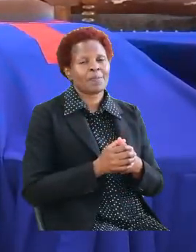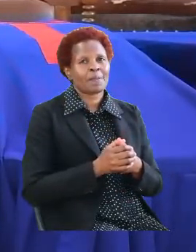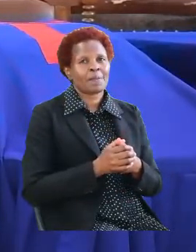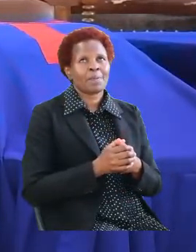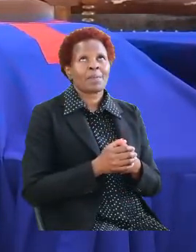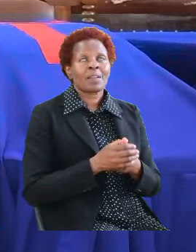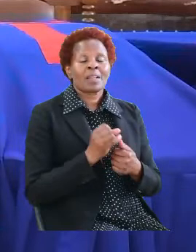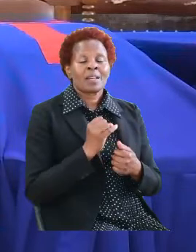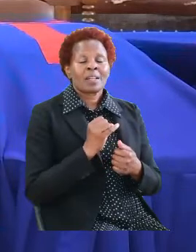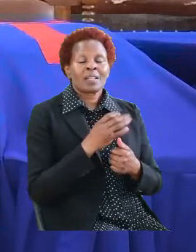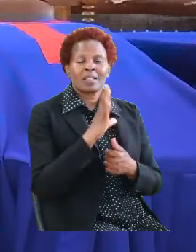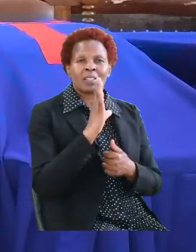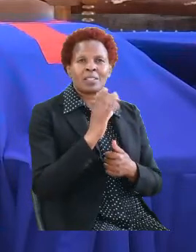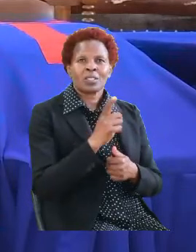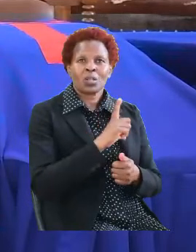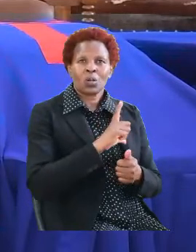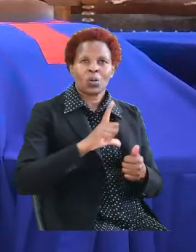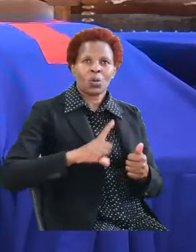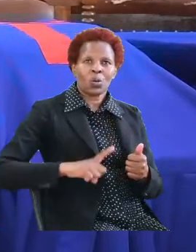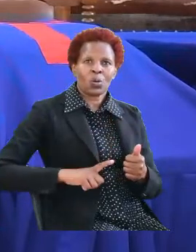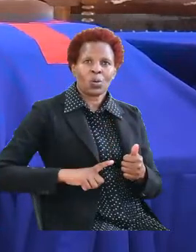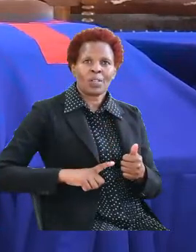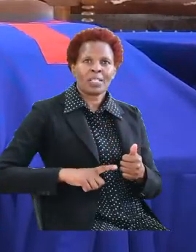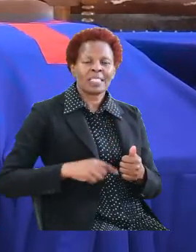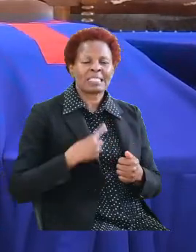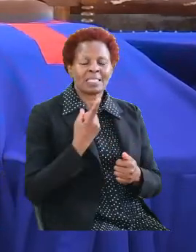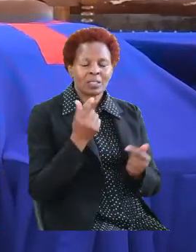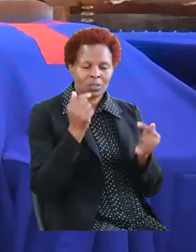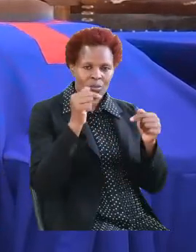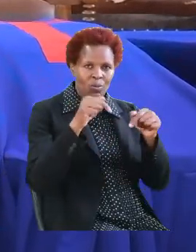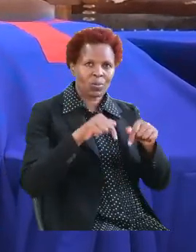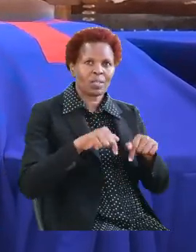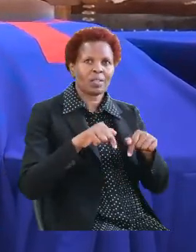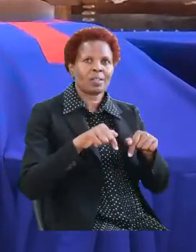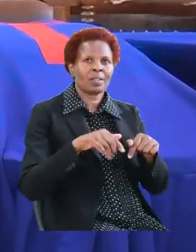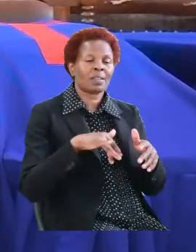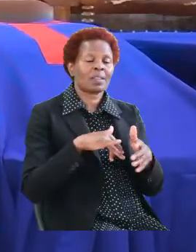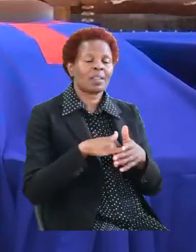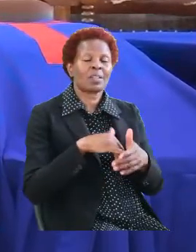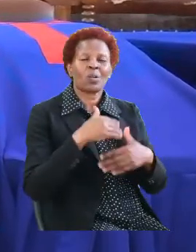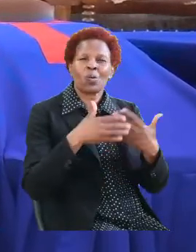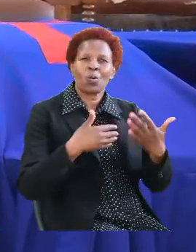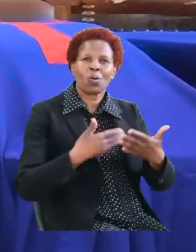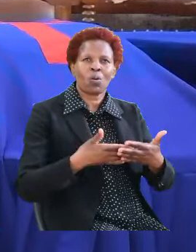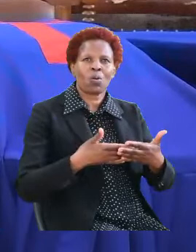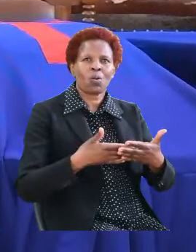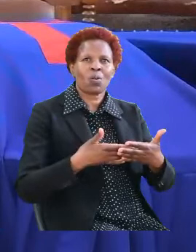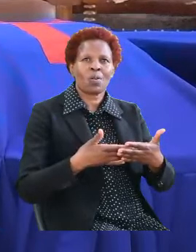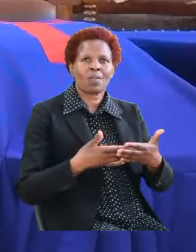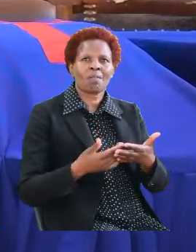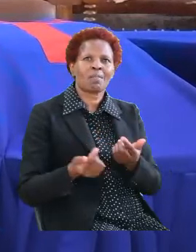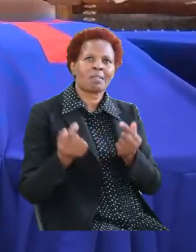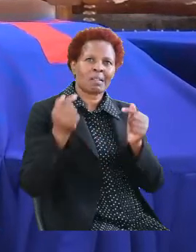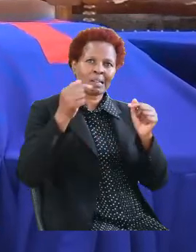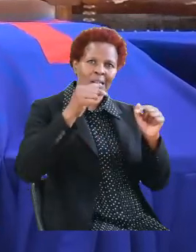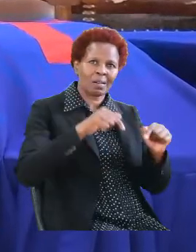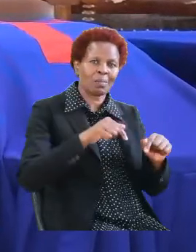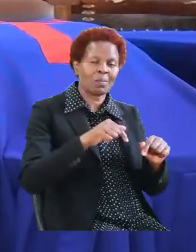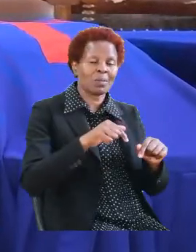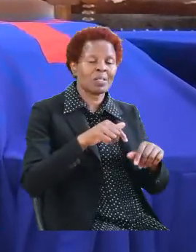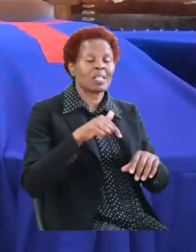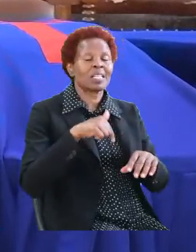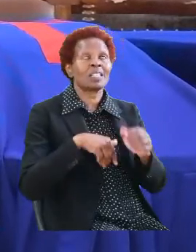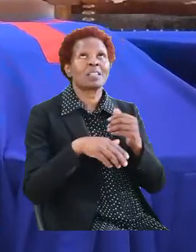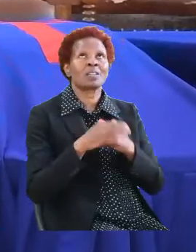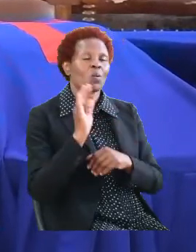I am the Lord, I'm declaring this today, that everything shall come to the obedience